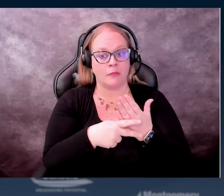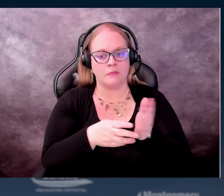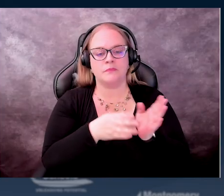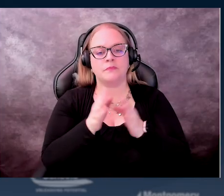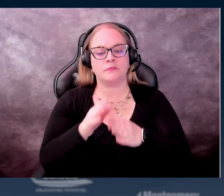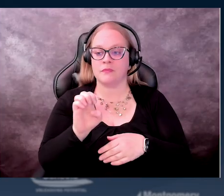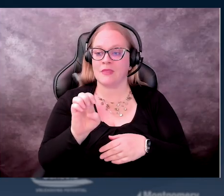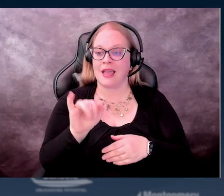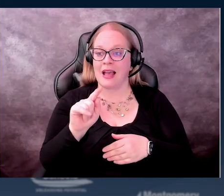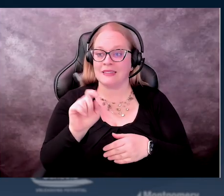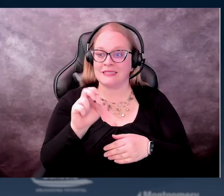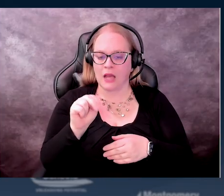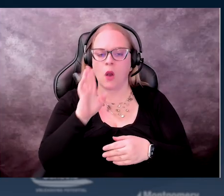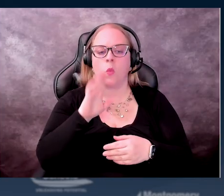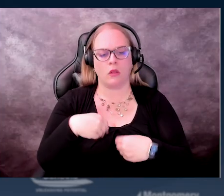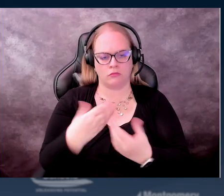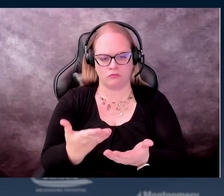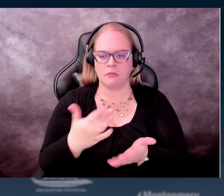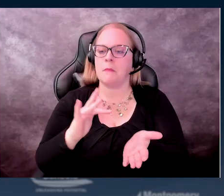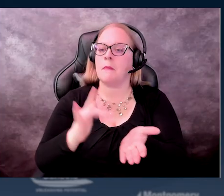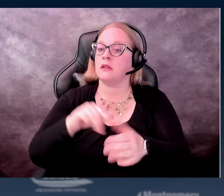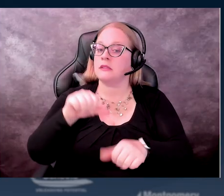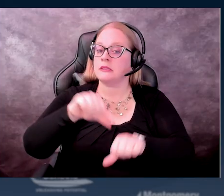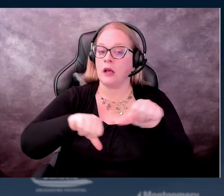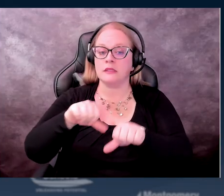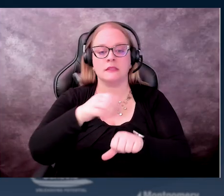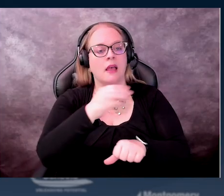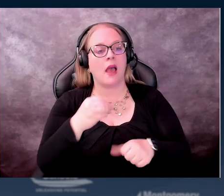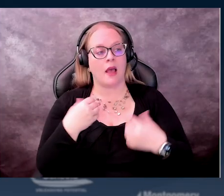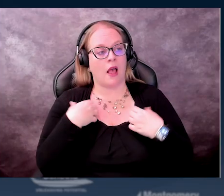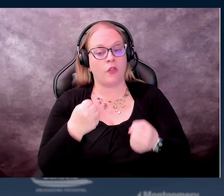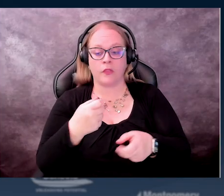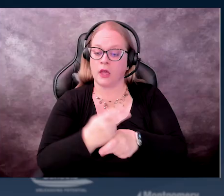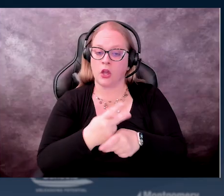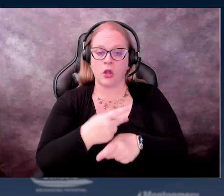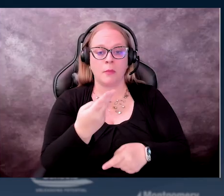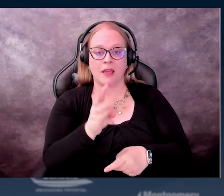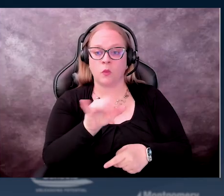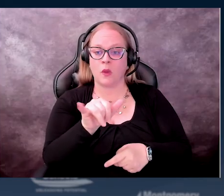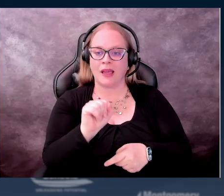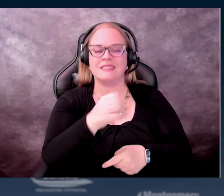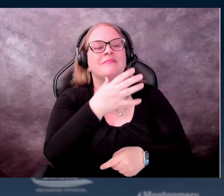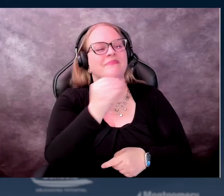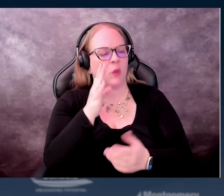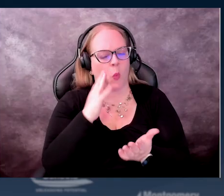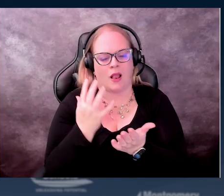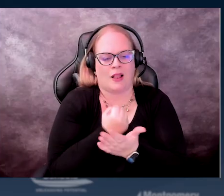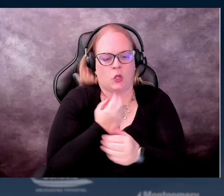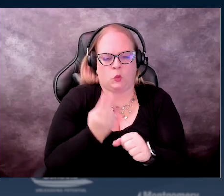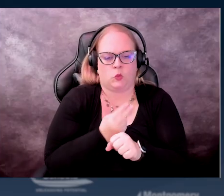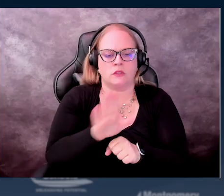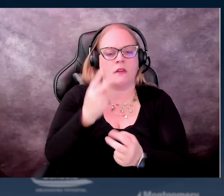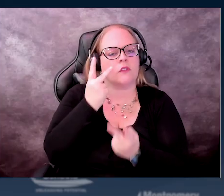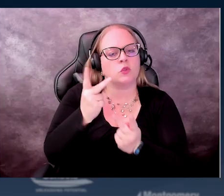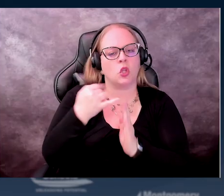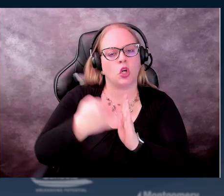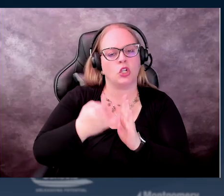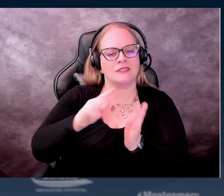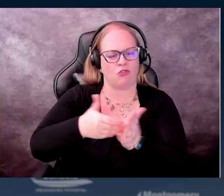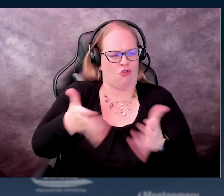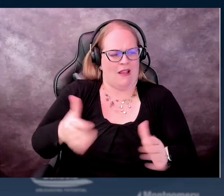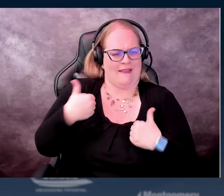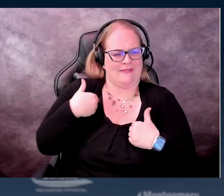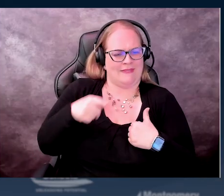addition, capitalizing on their visual arts center that they currently offer, design performing arts within the music vein of